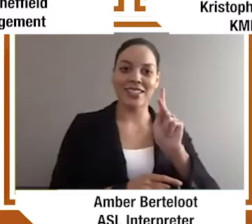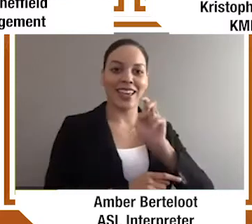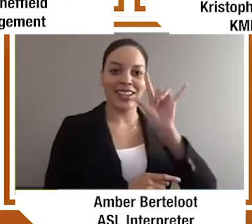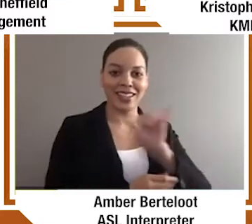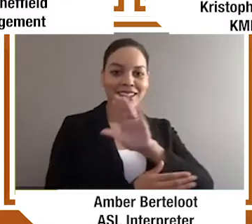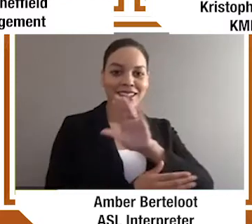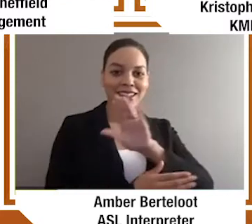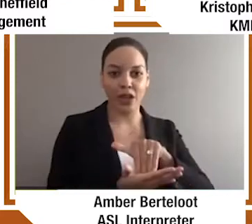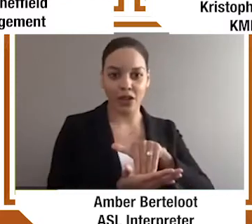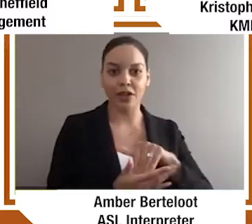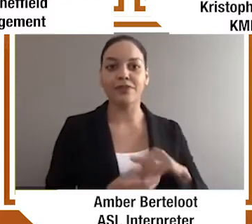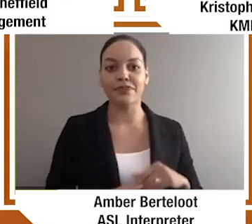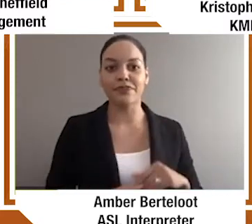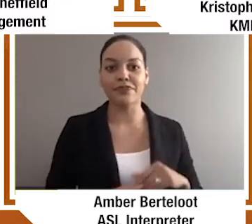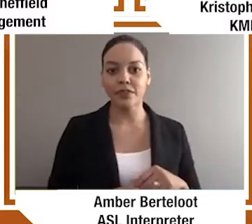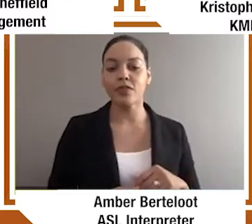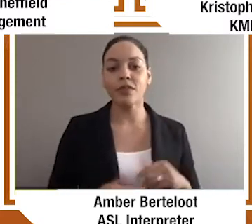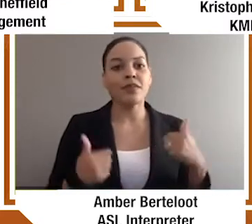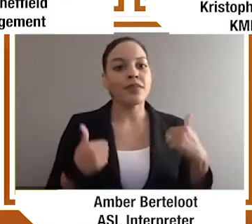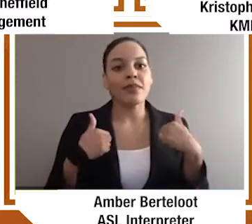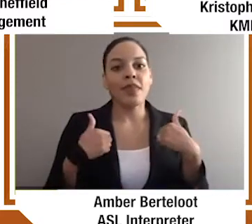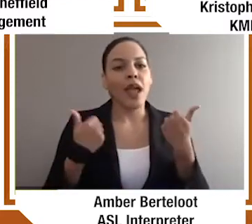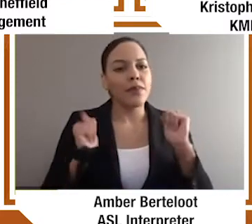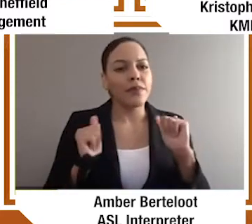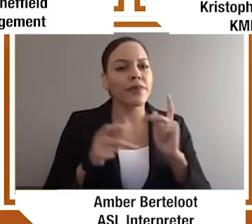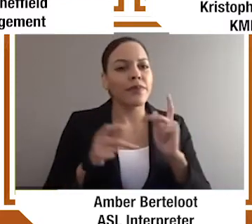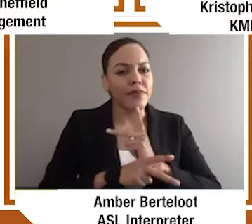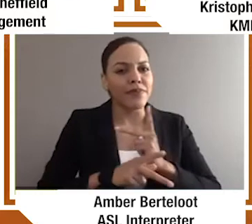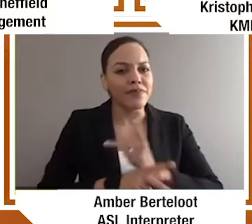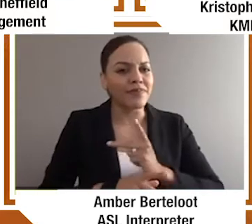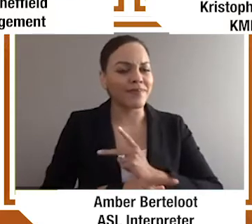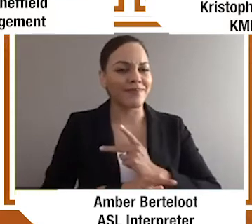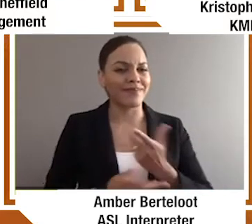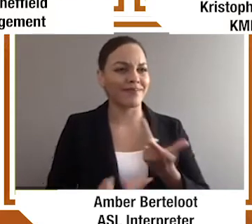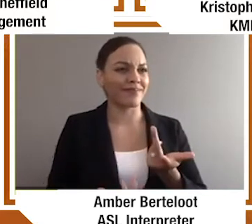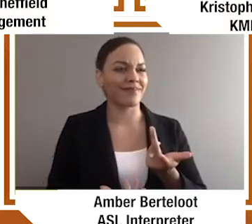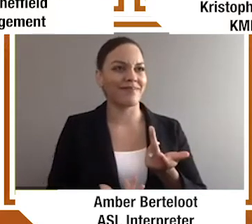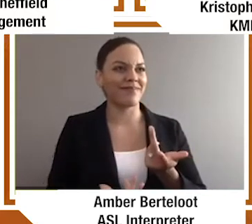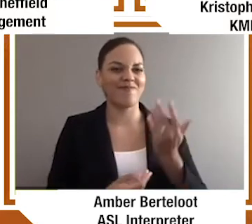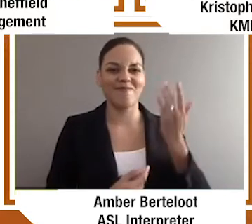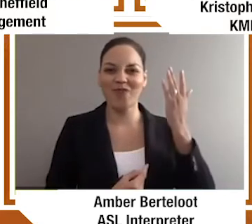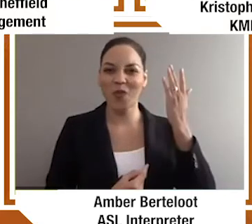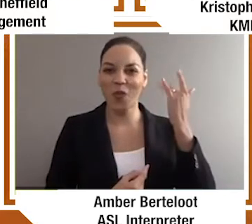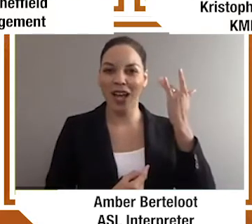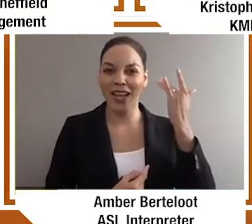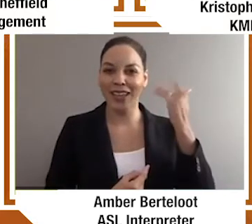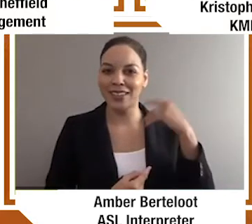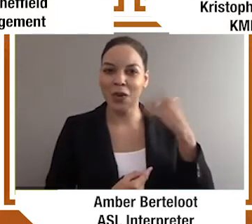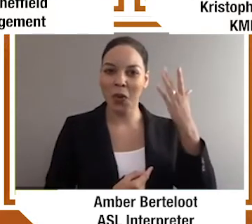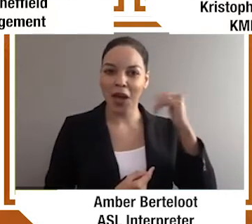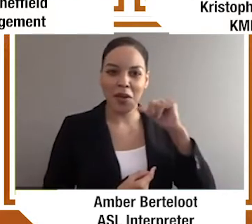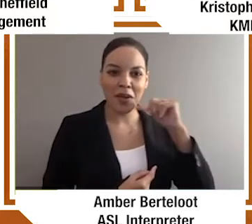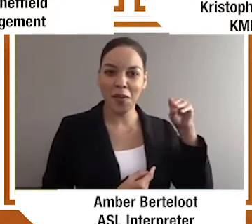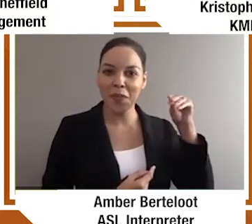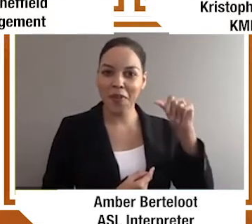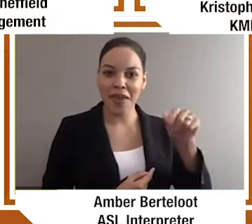They're just not, I'm trying to figure out why? Why aren't you paying these people? Why